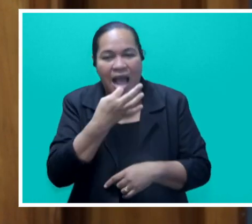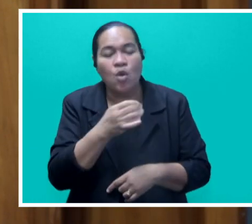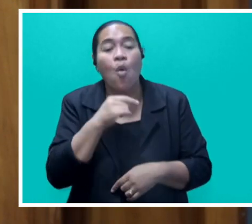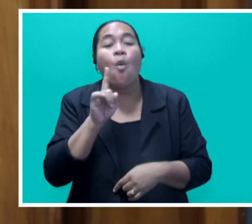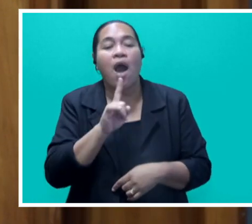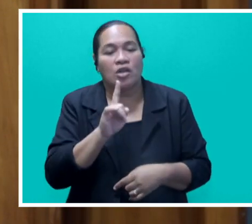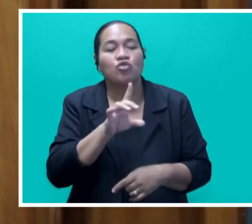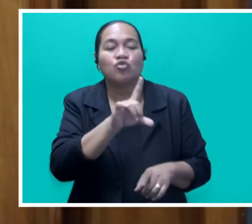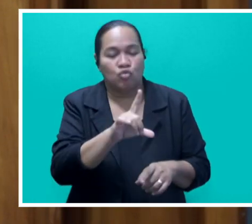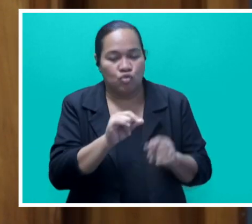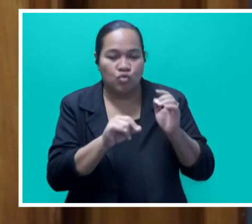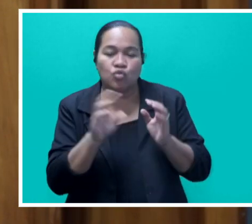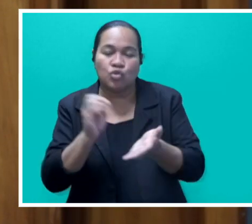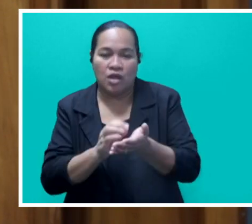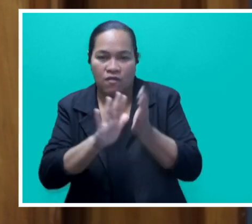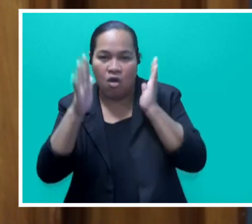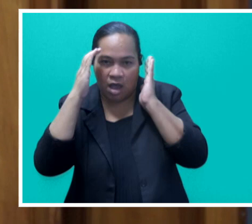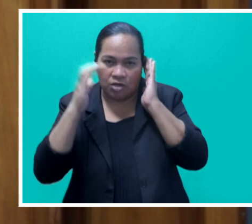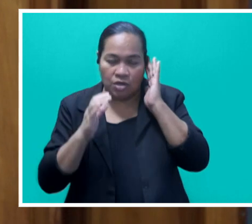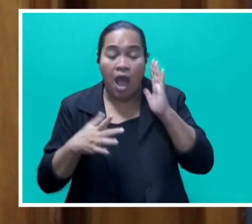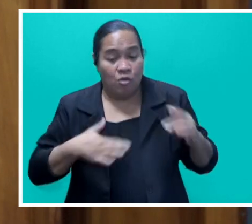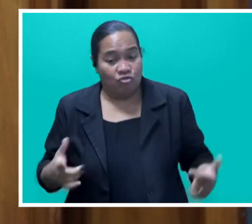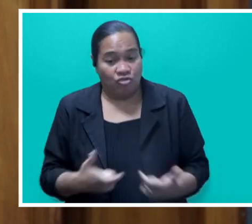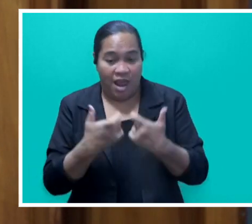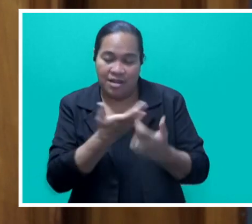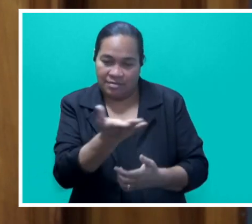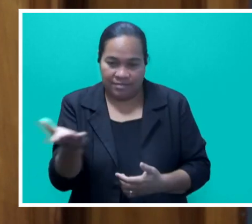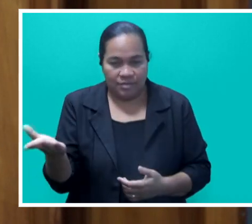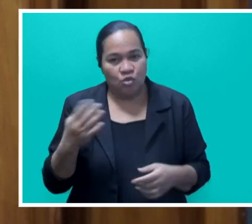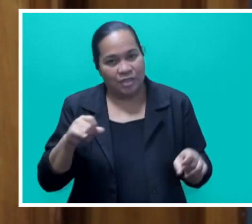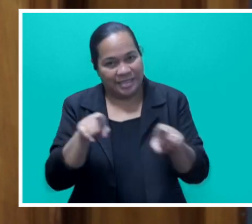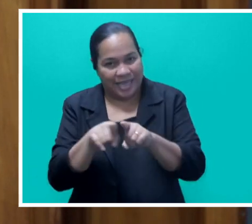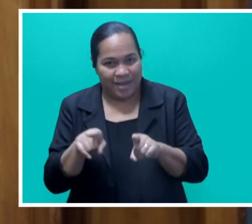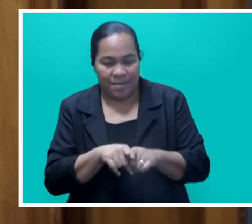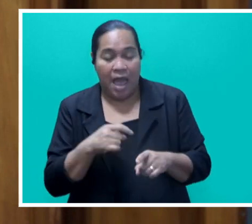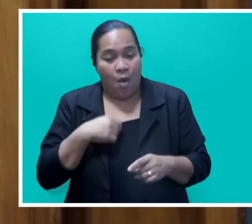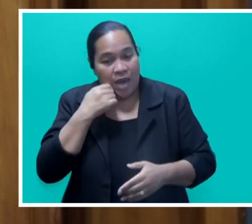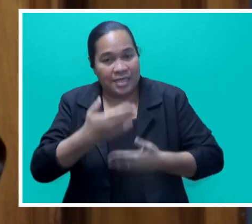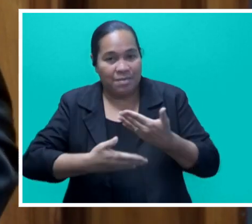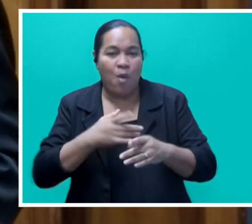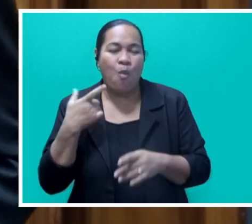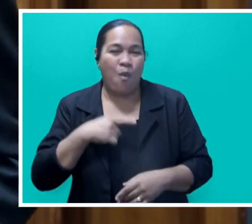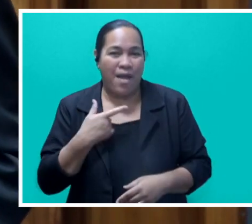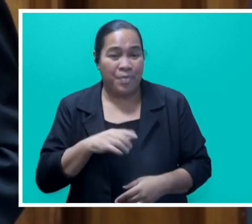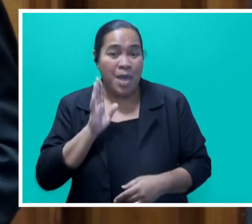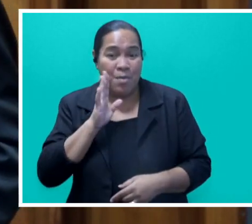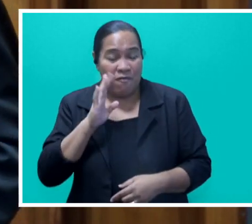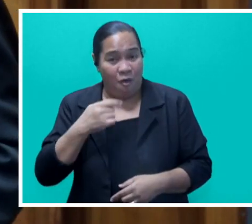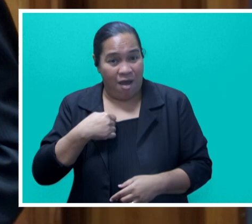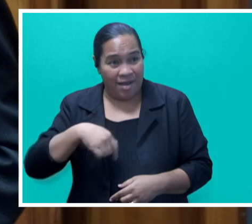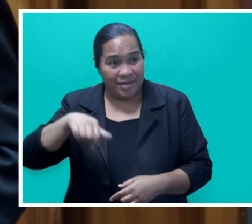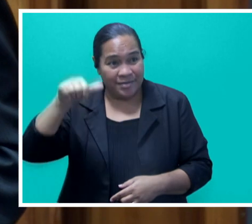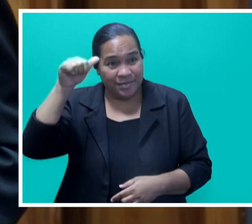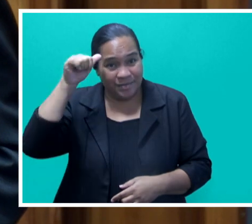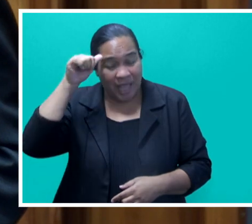of us in this august House to do the same, and I will explain why. Before I do,